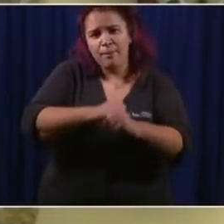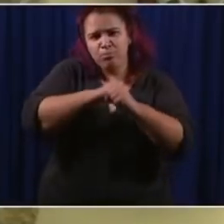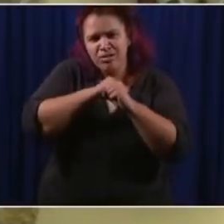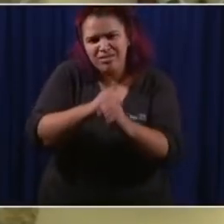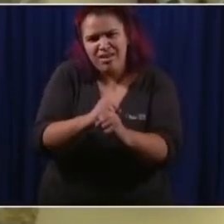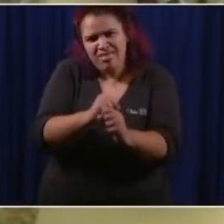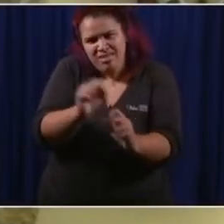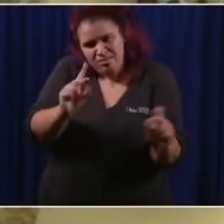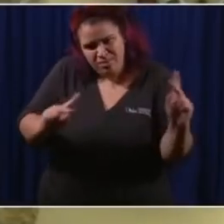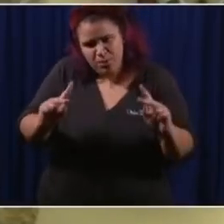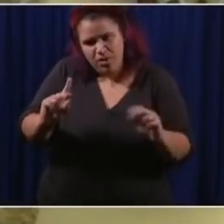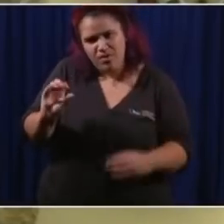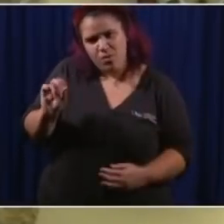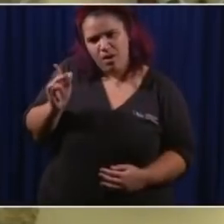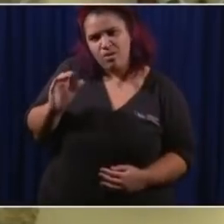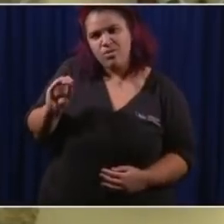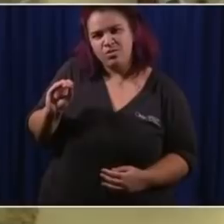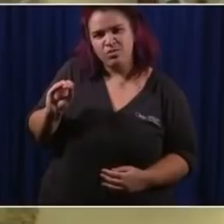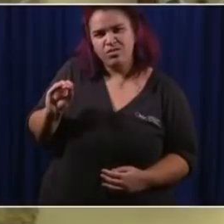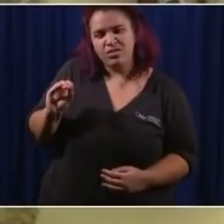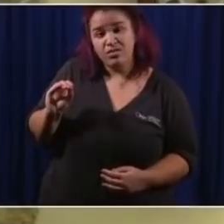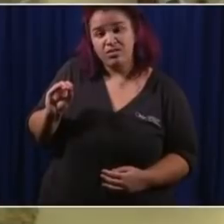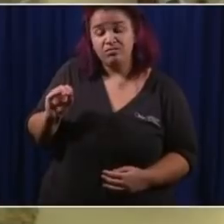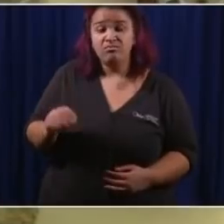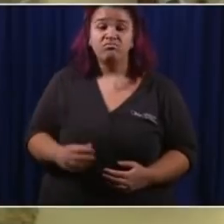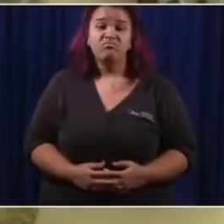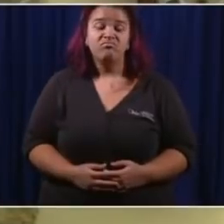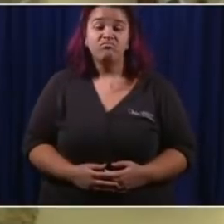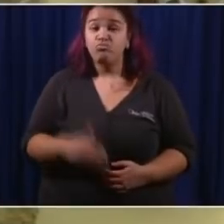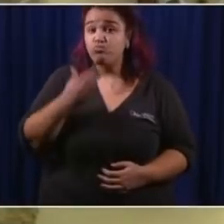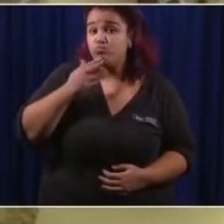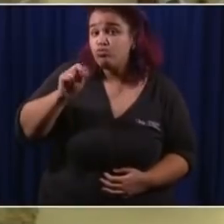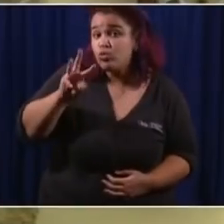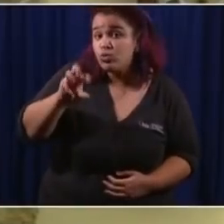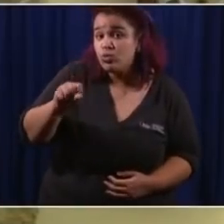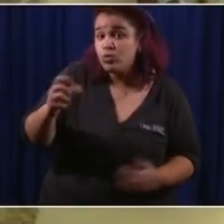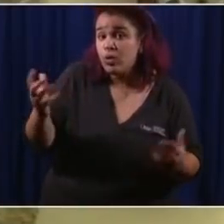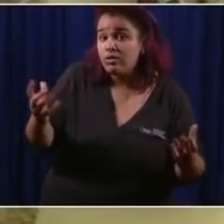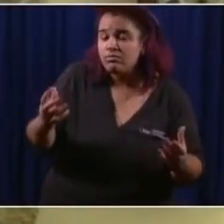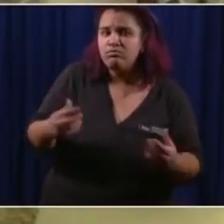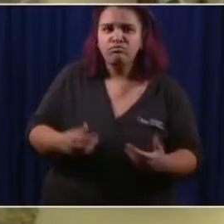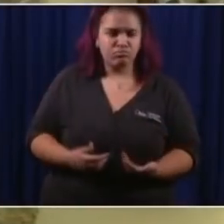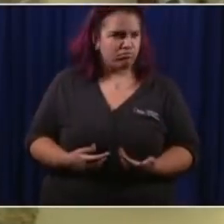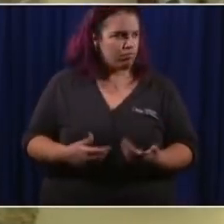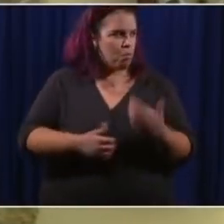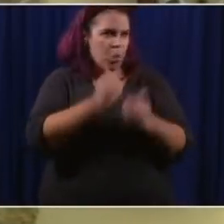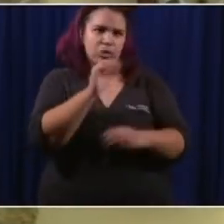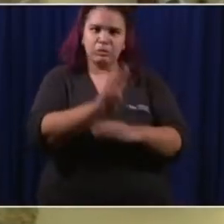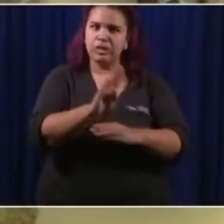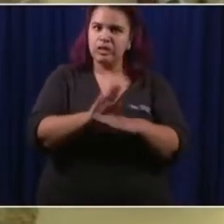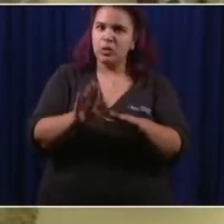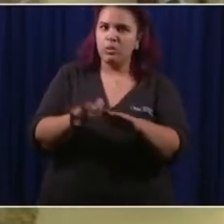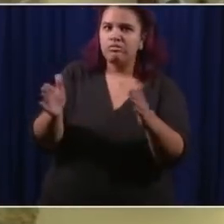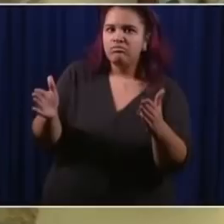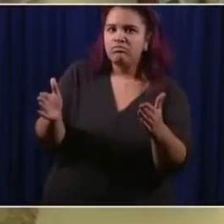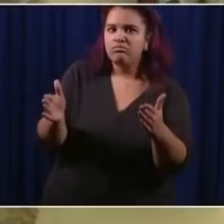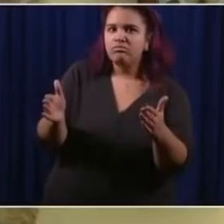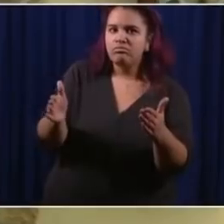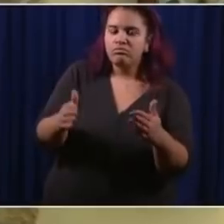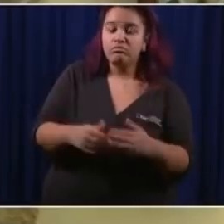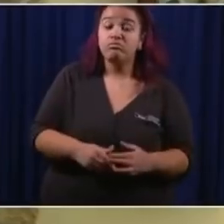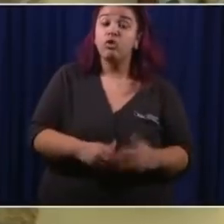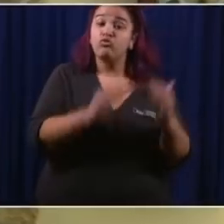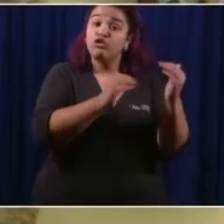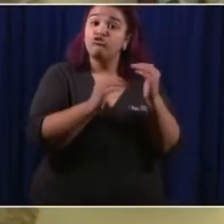that basically everything is open. The restrictions you mentioned, there's one mentioned in the last question,